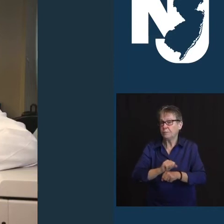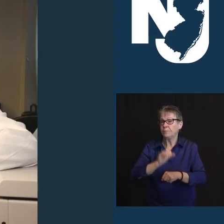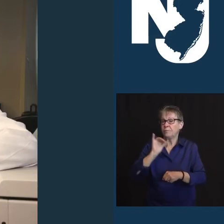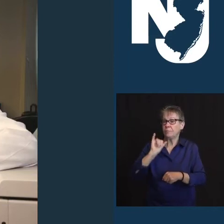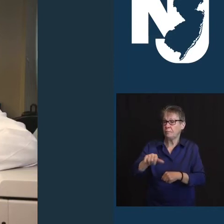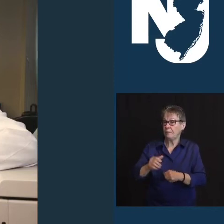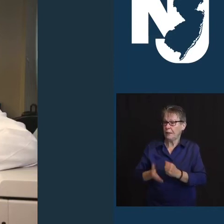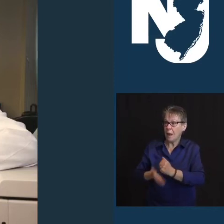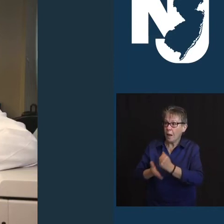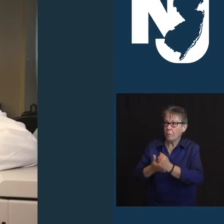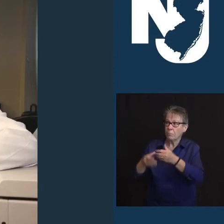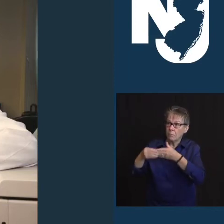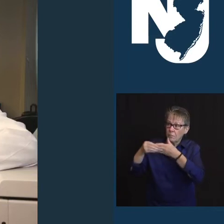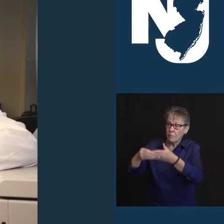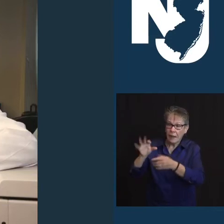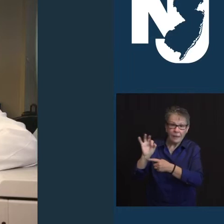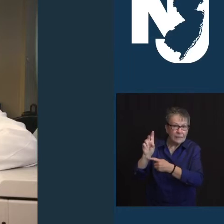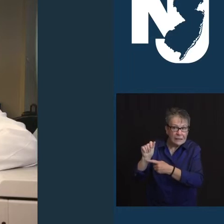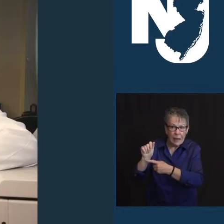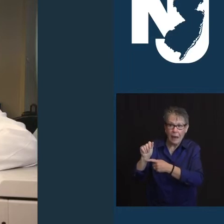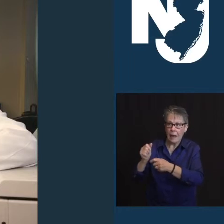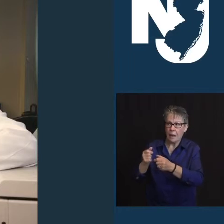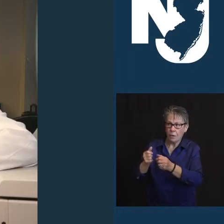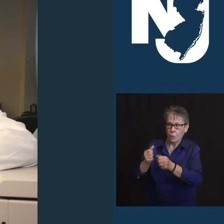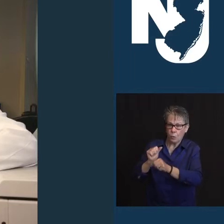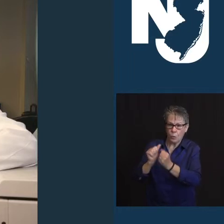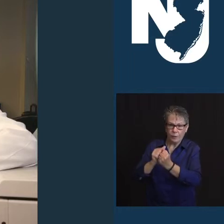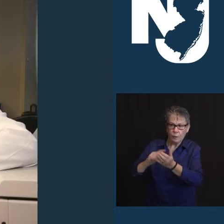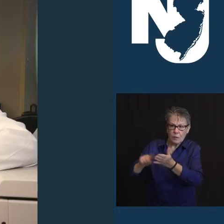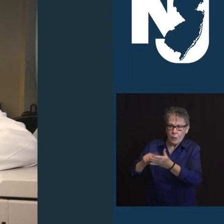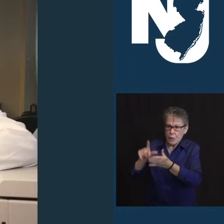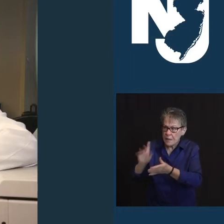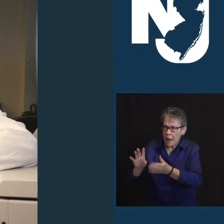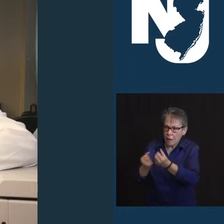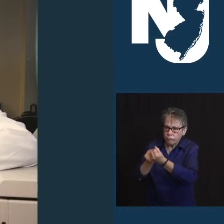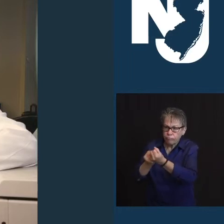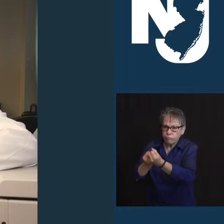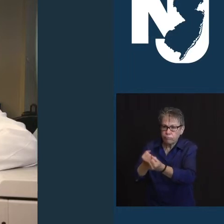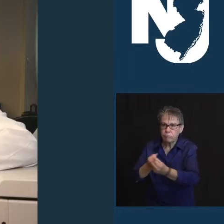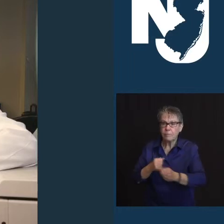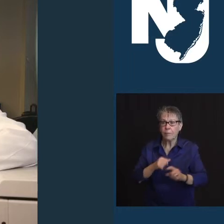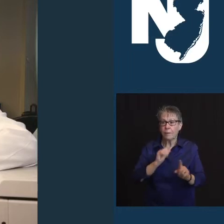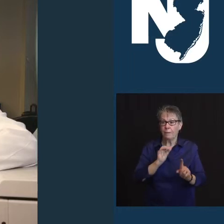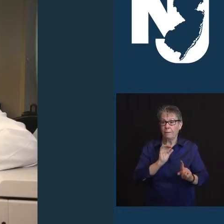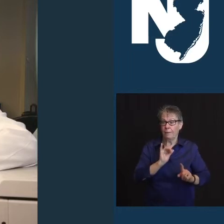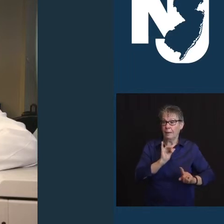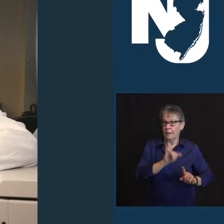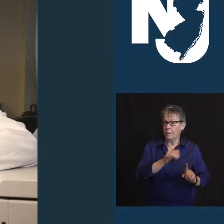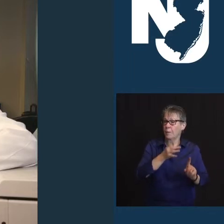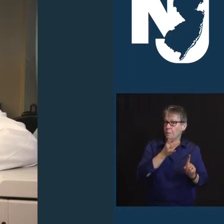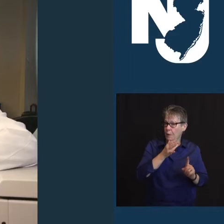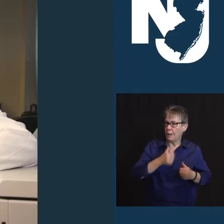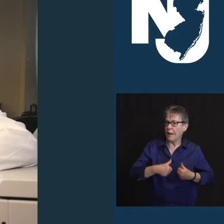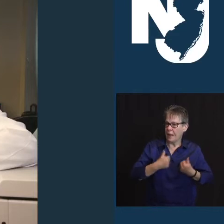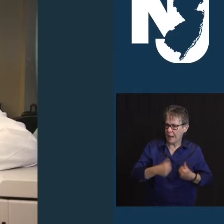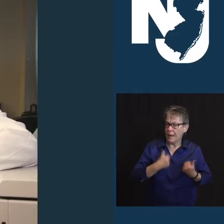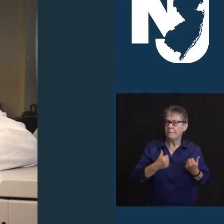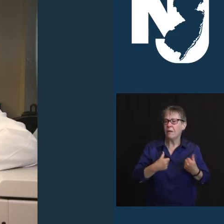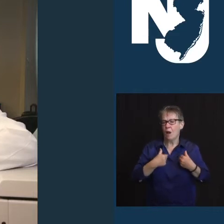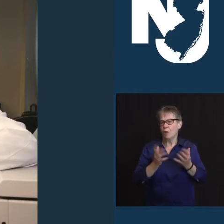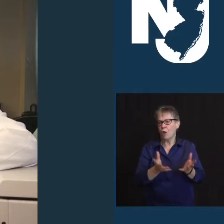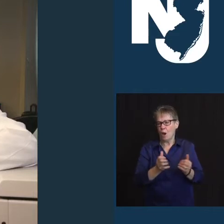multiple research laboratories. He is survived by his mom, Phyllis, by his wife, Jill, with whom I spoke this morning, and you can